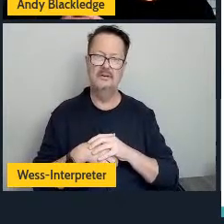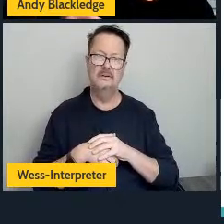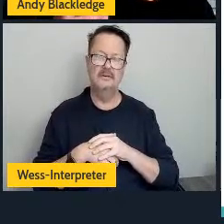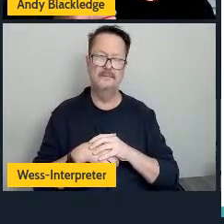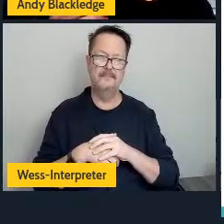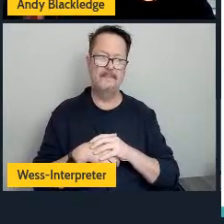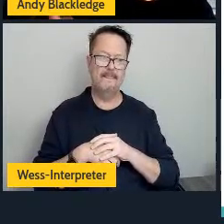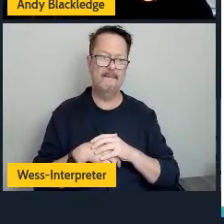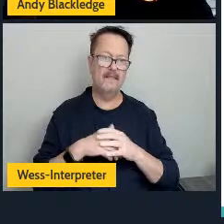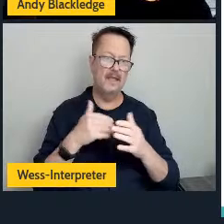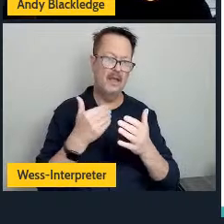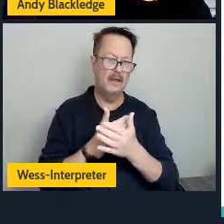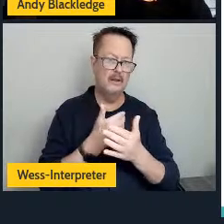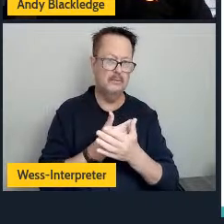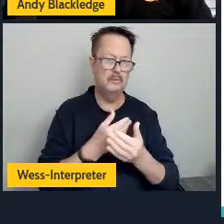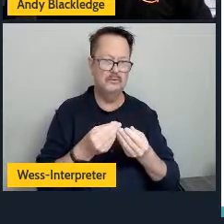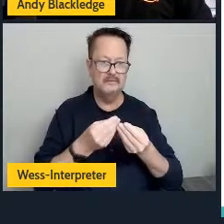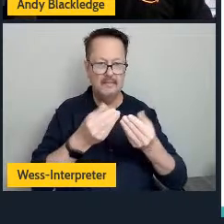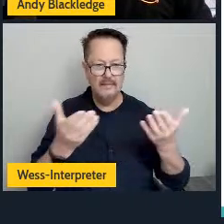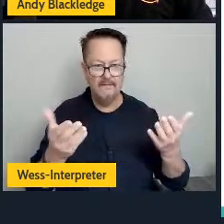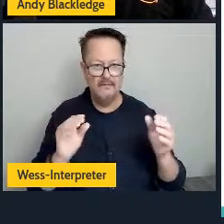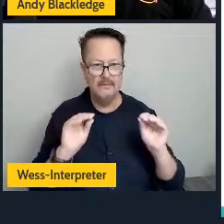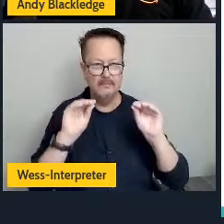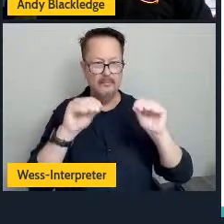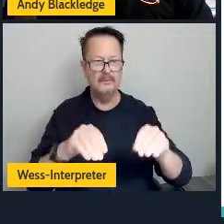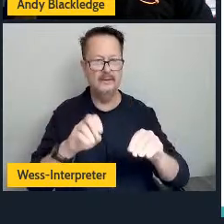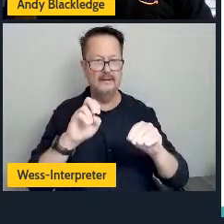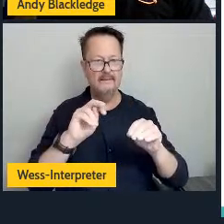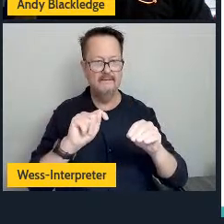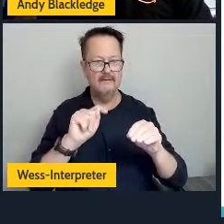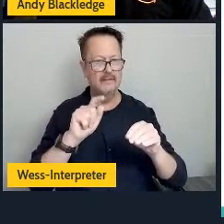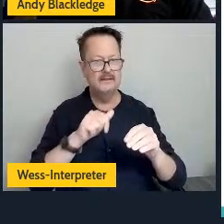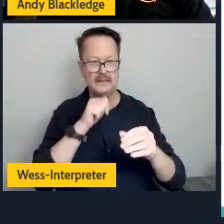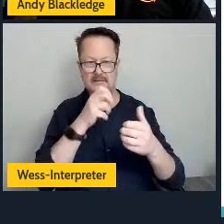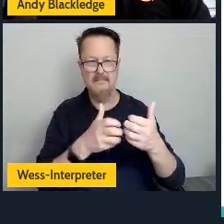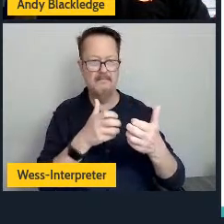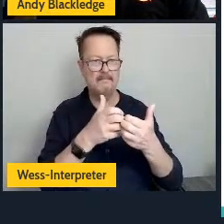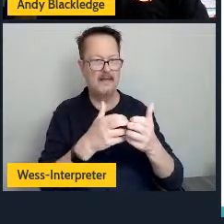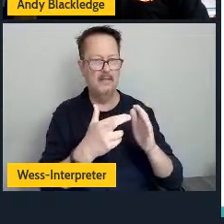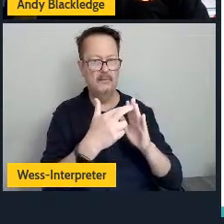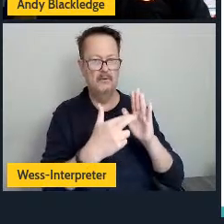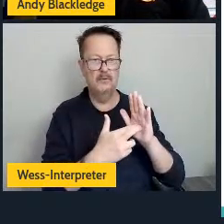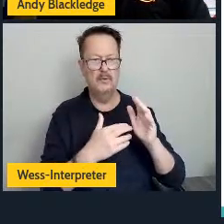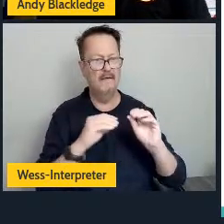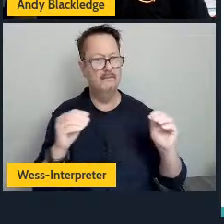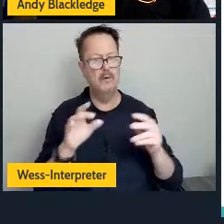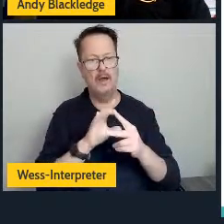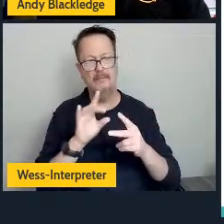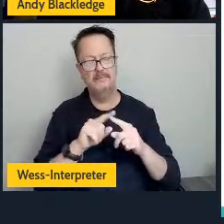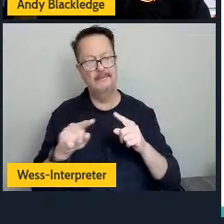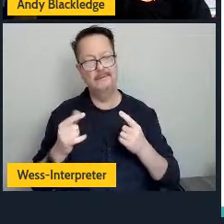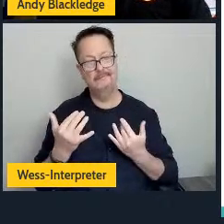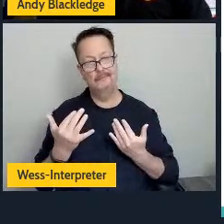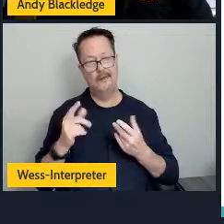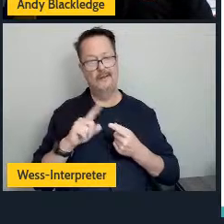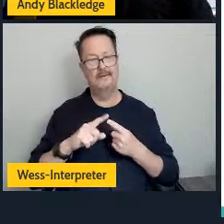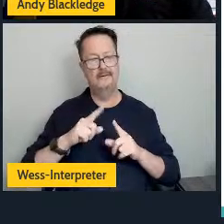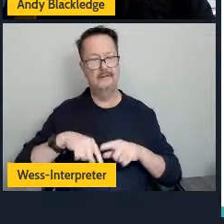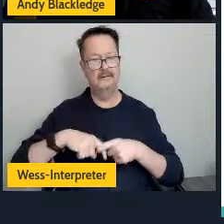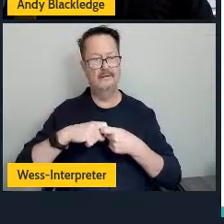that, and you're deliberately putting an event in that shouldn't match that rule, you've got no option than to wait for the timeout.